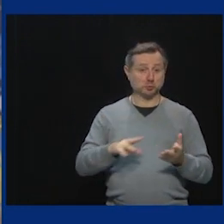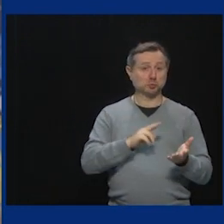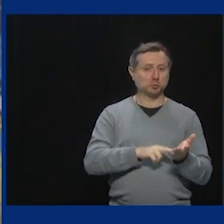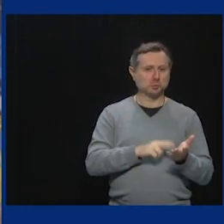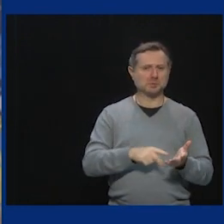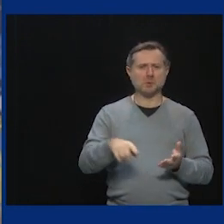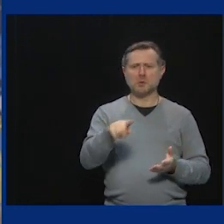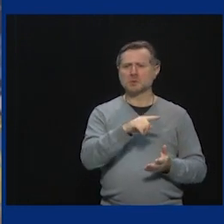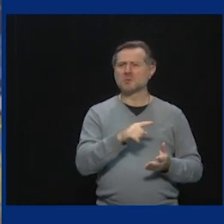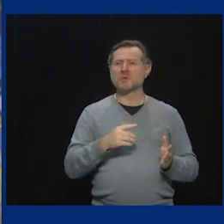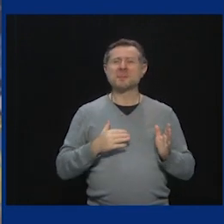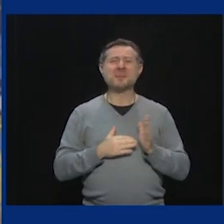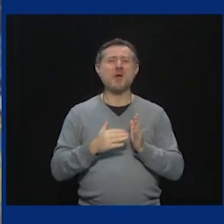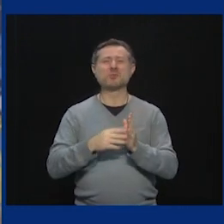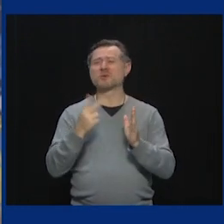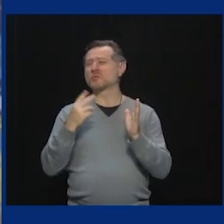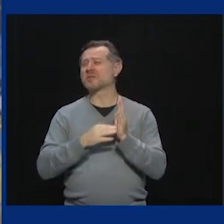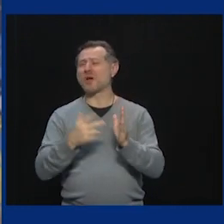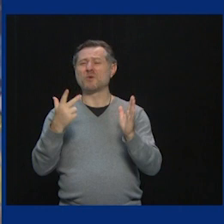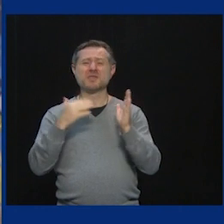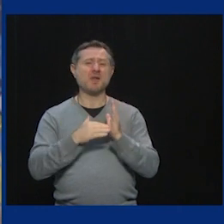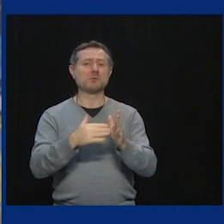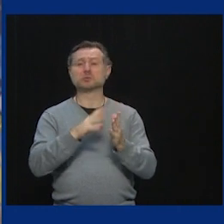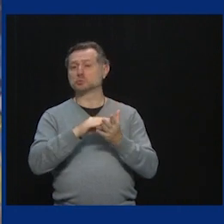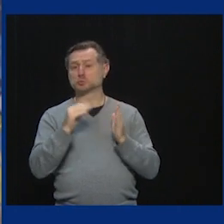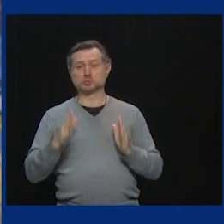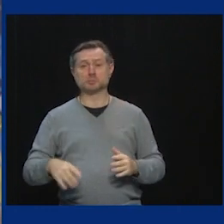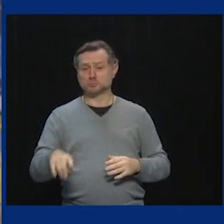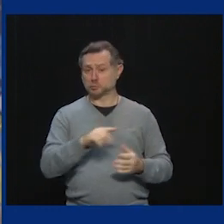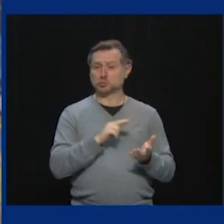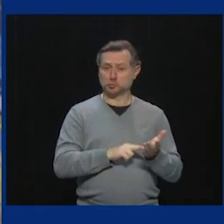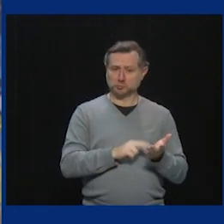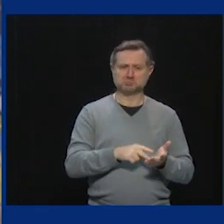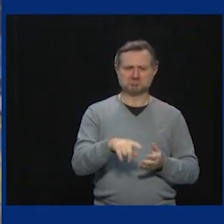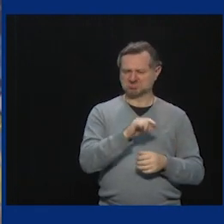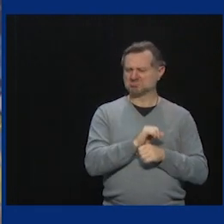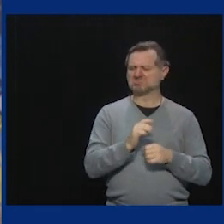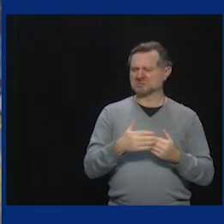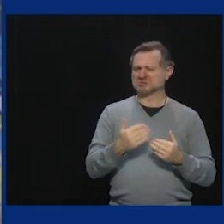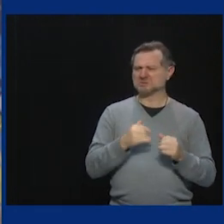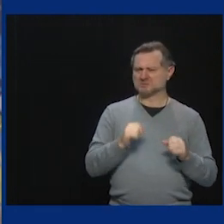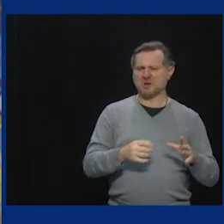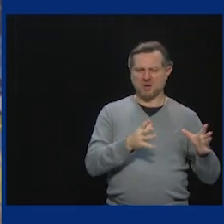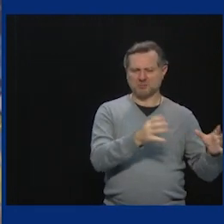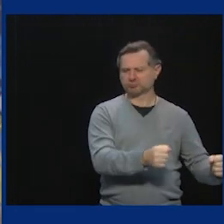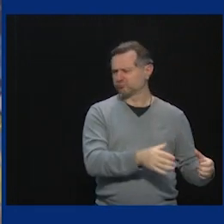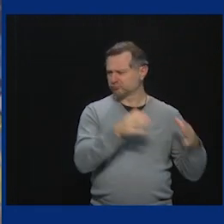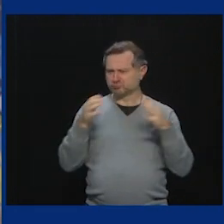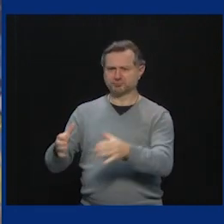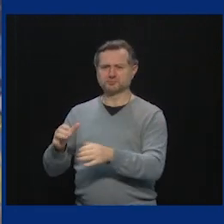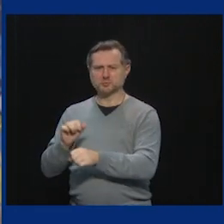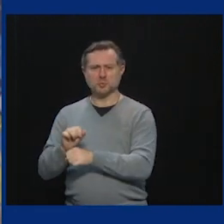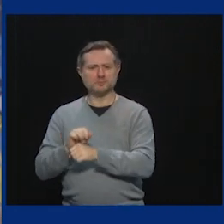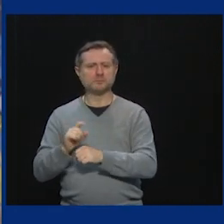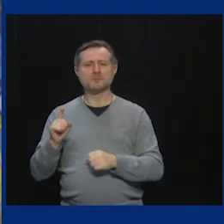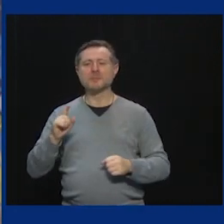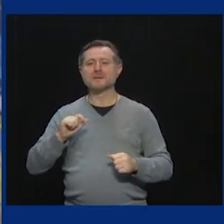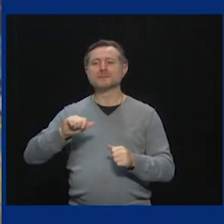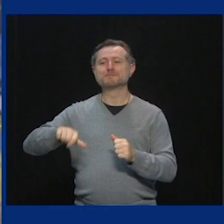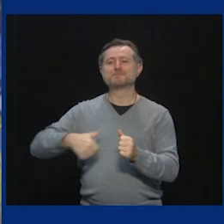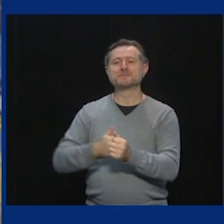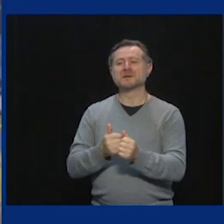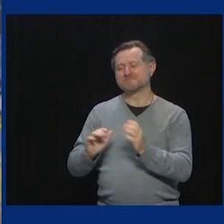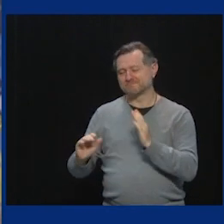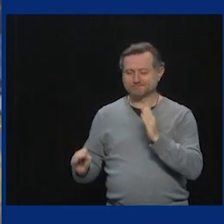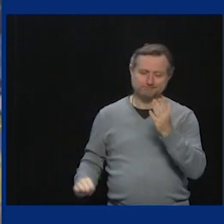student nurses who easily could have been and still can be put into situations to supplement the help needed,